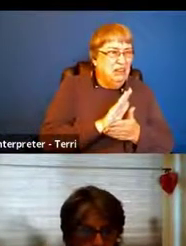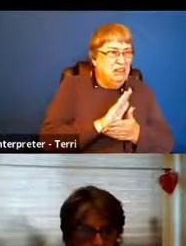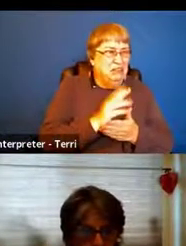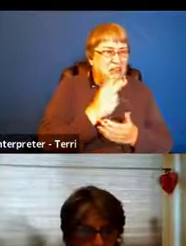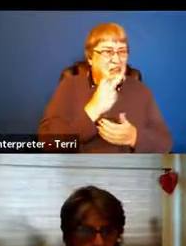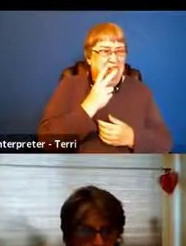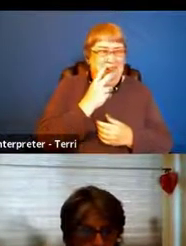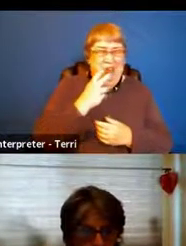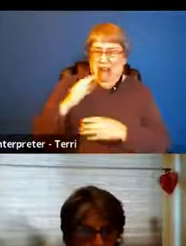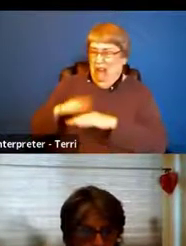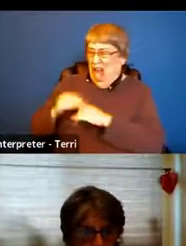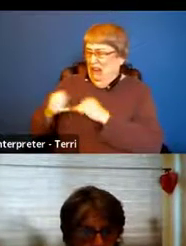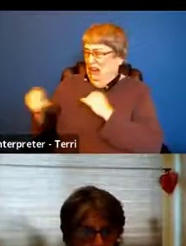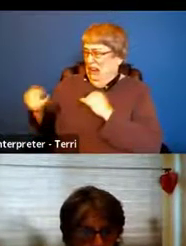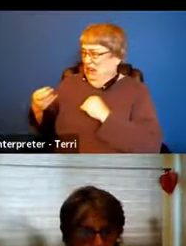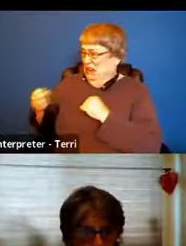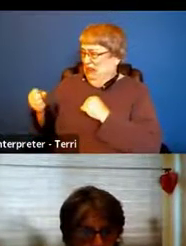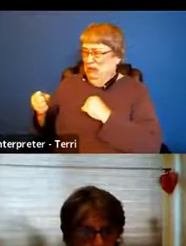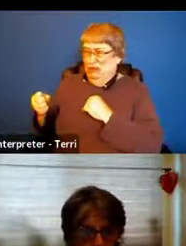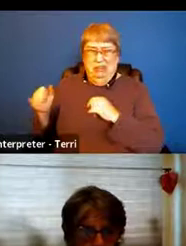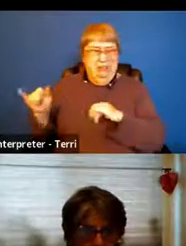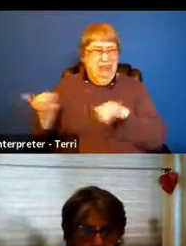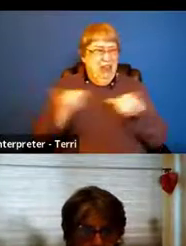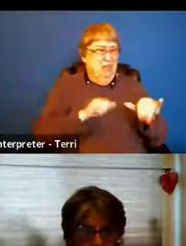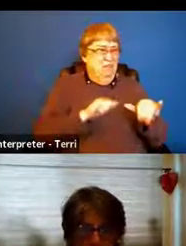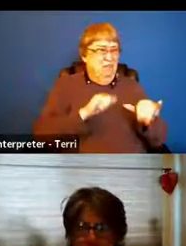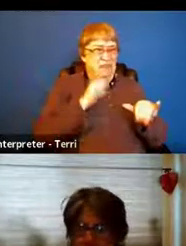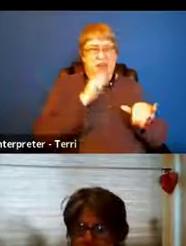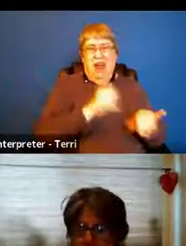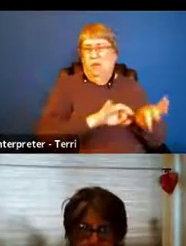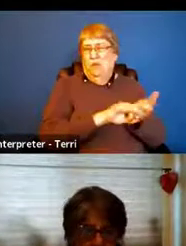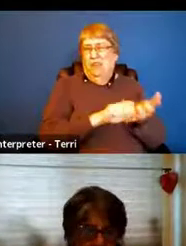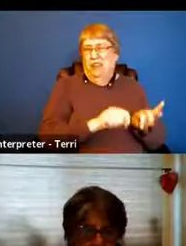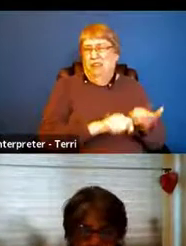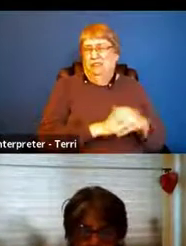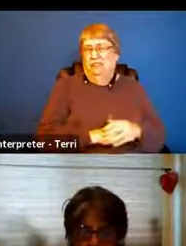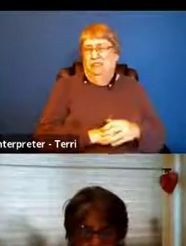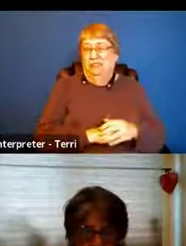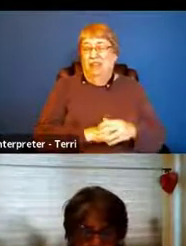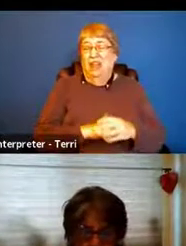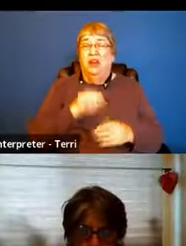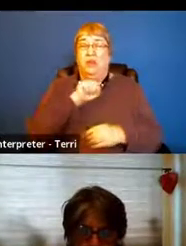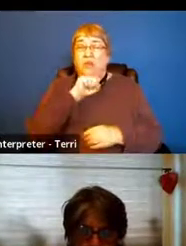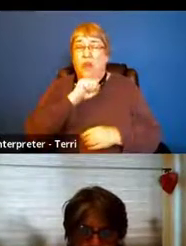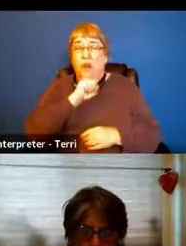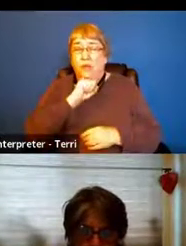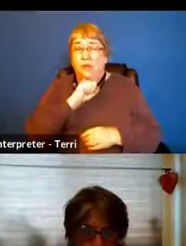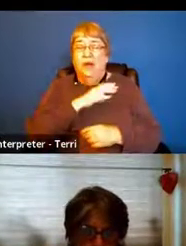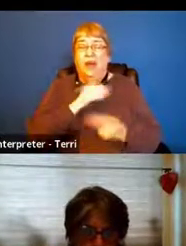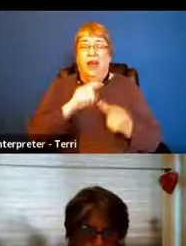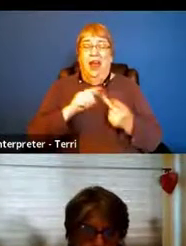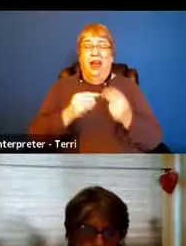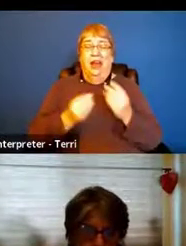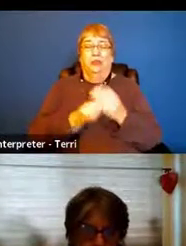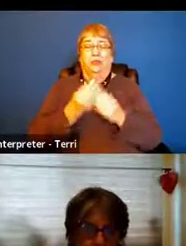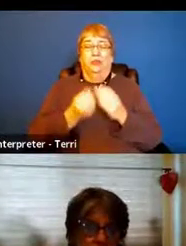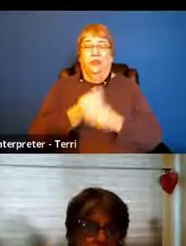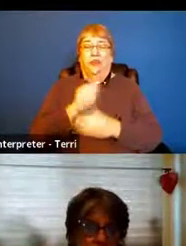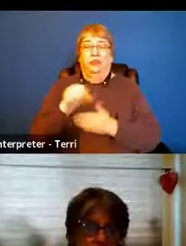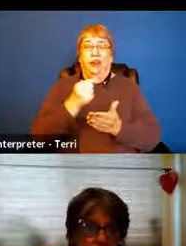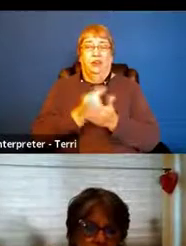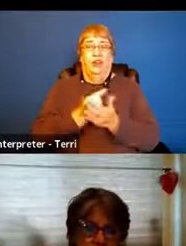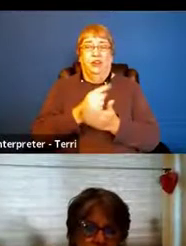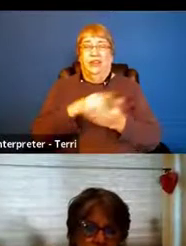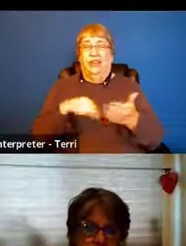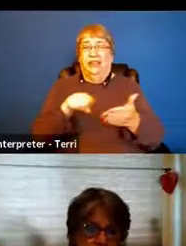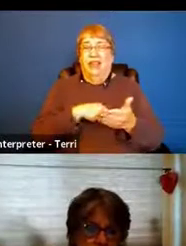school, it won't be worth it. I'm disappointed that prom and spring graduation are canceled. I told my family I wouldn't want them to go to my